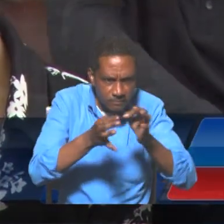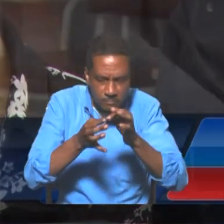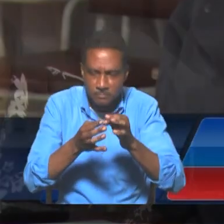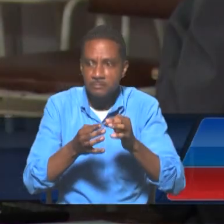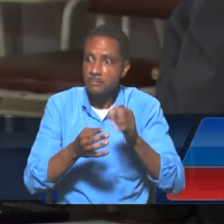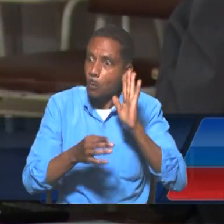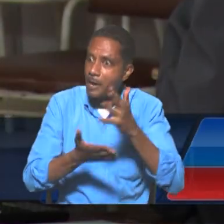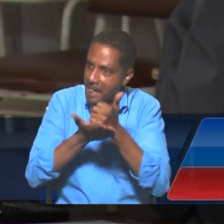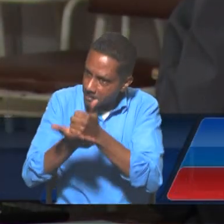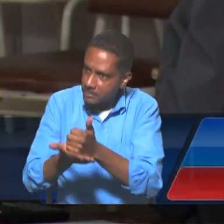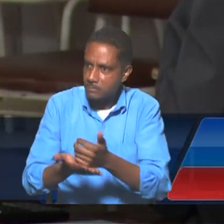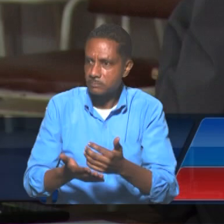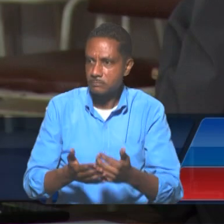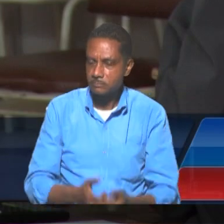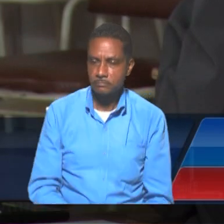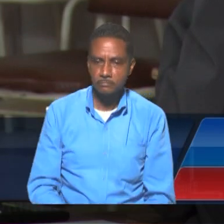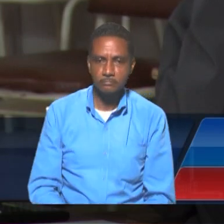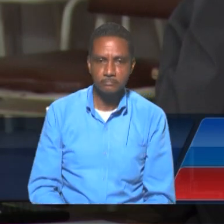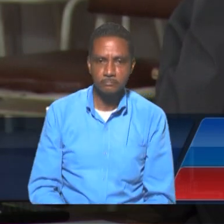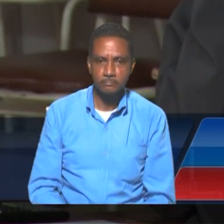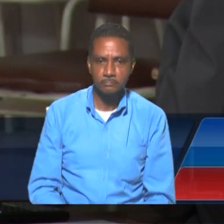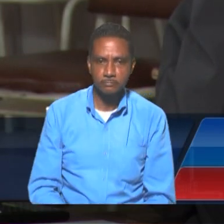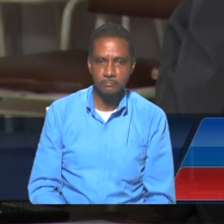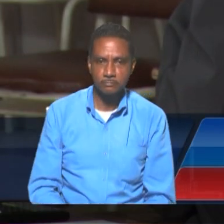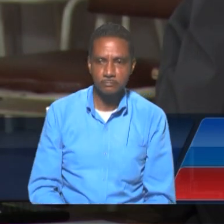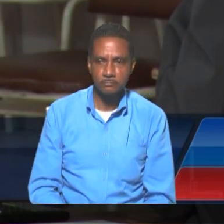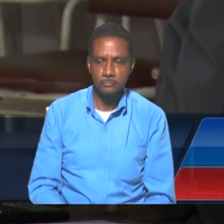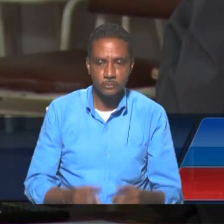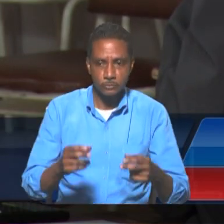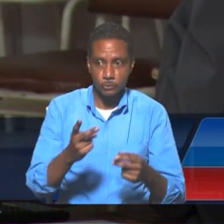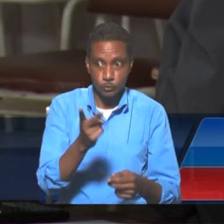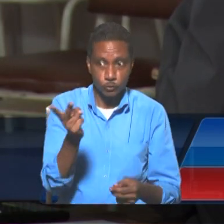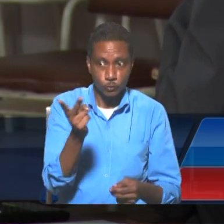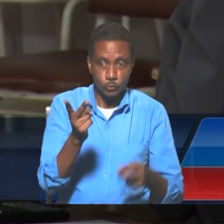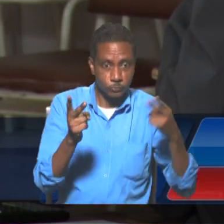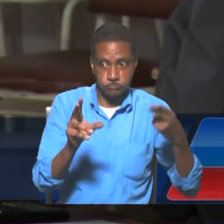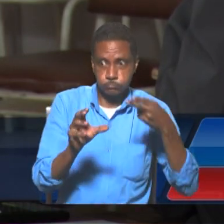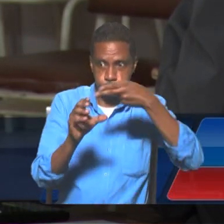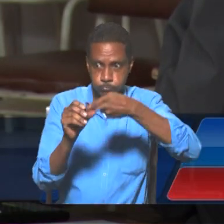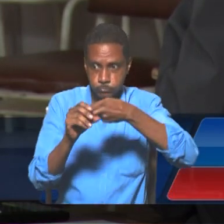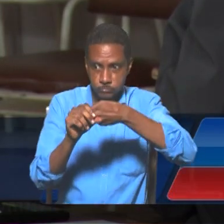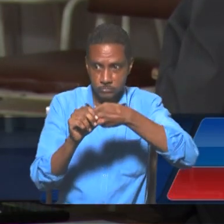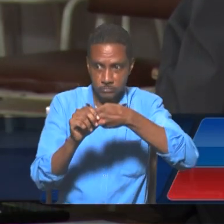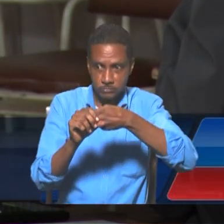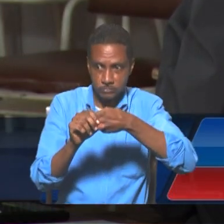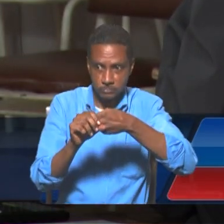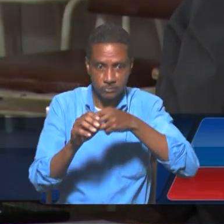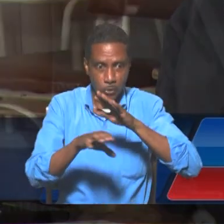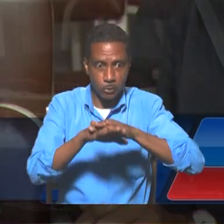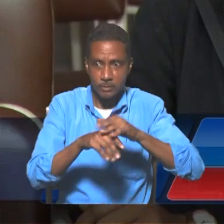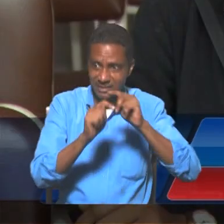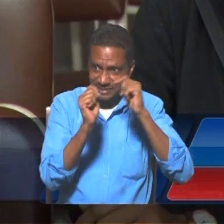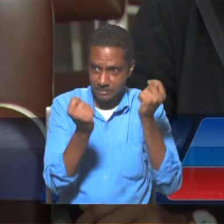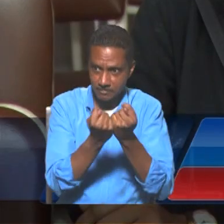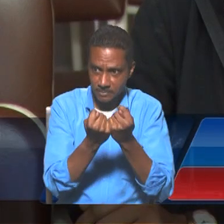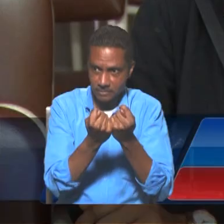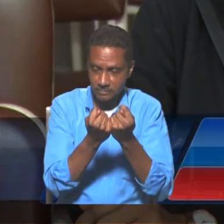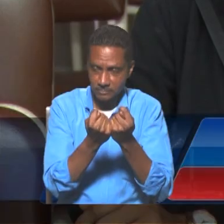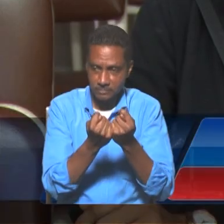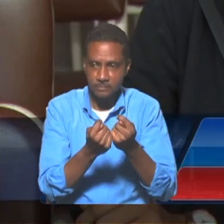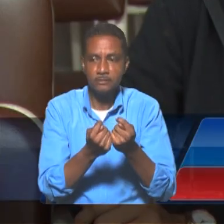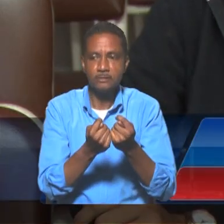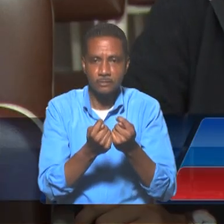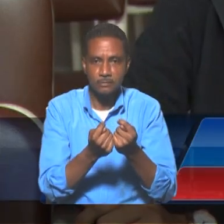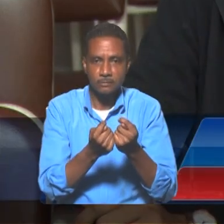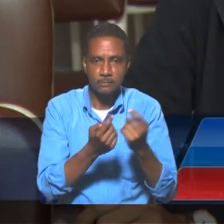into. Joining both Valini Harryram and Saiesh Rampersad on the team to Dubai from July 5th to July 14th